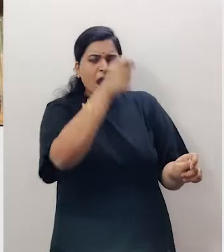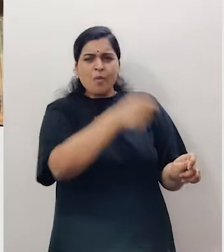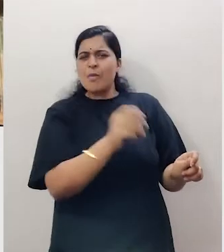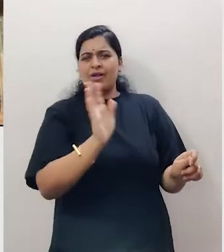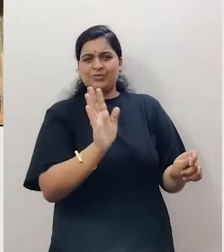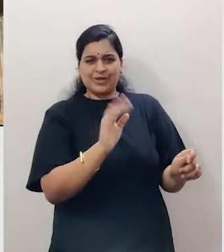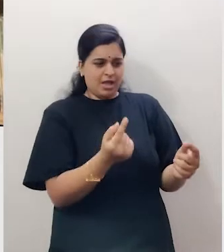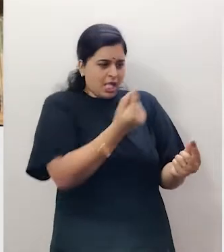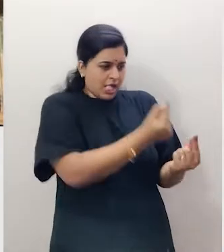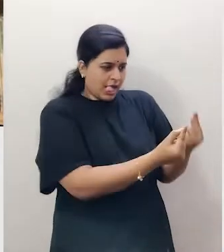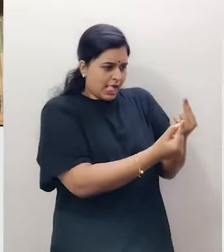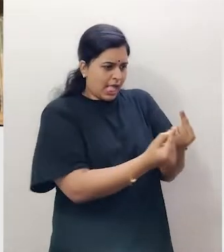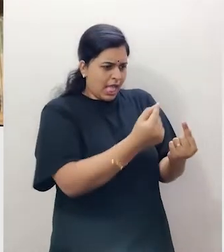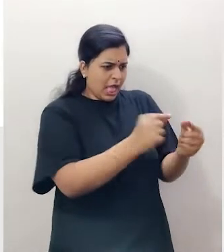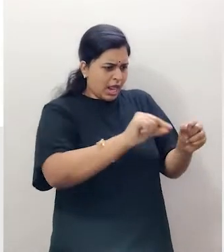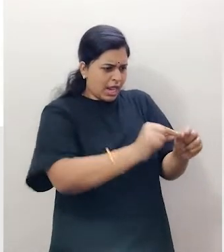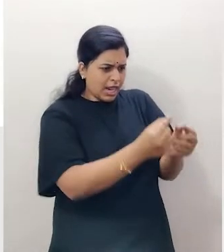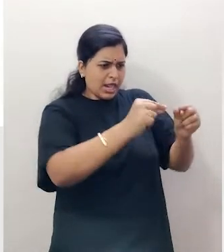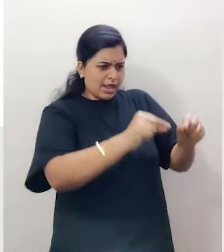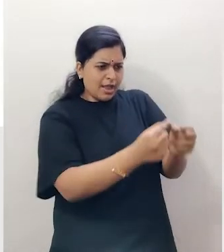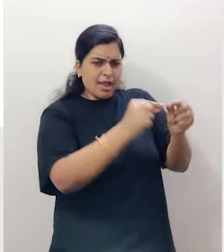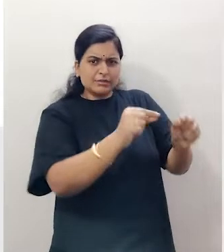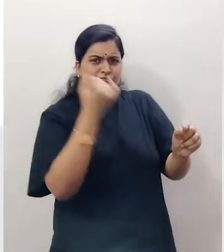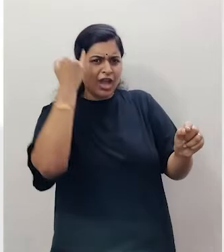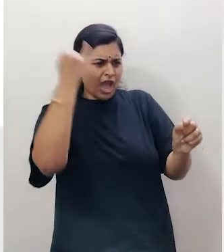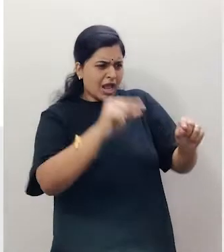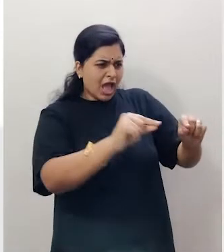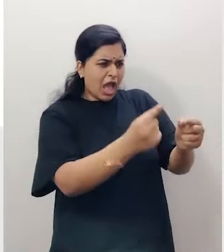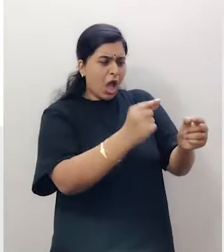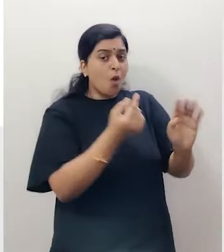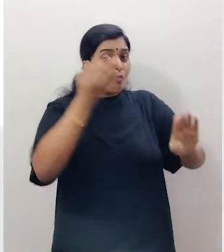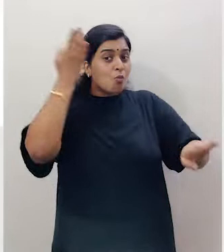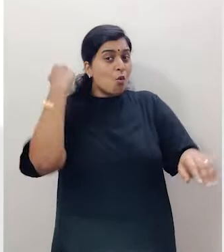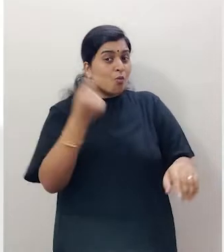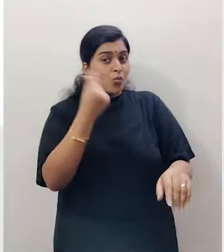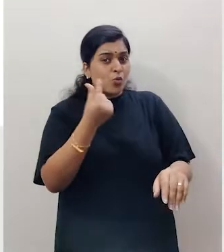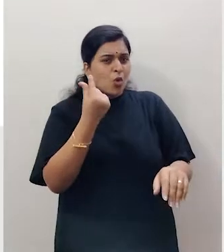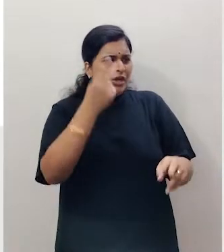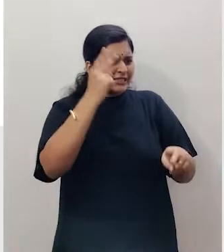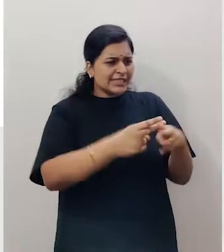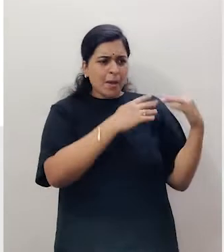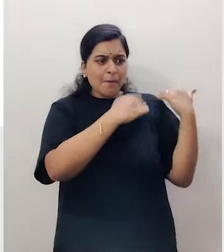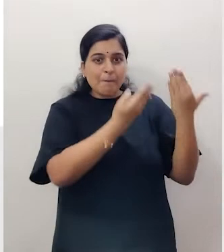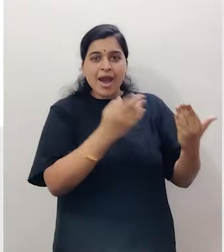entirely off loom, the work does not include any of the wrapped yarn textile elements that he used in earlier